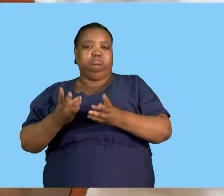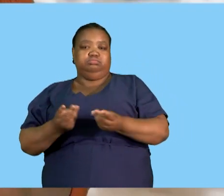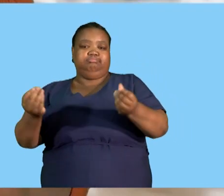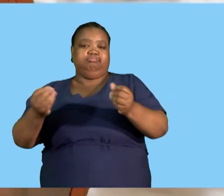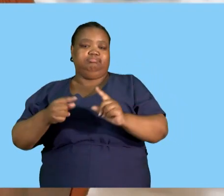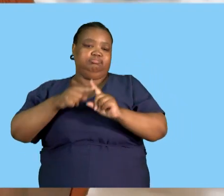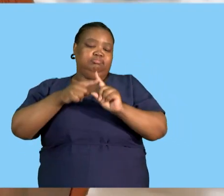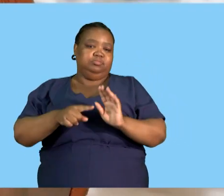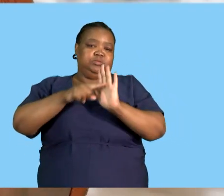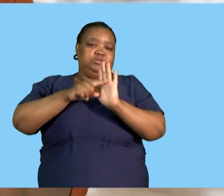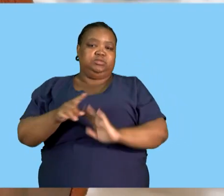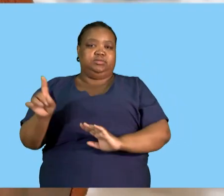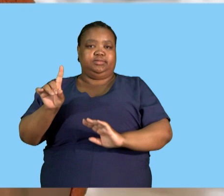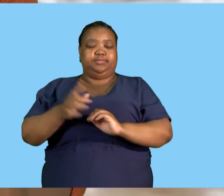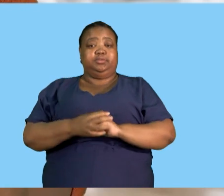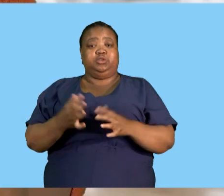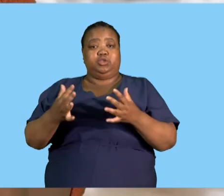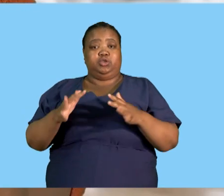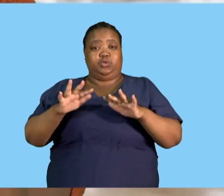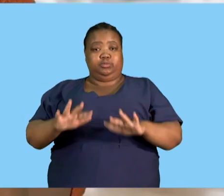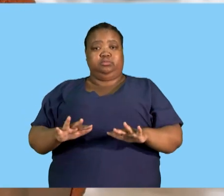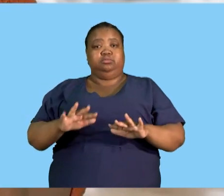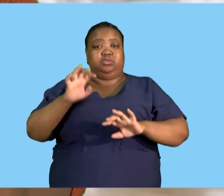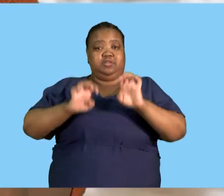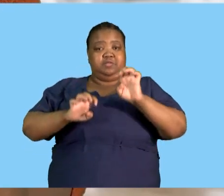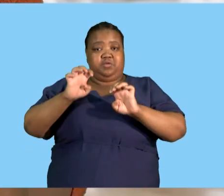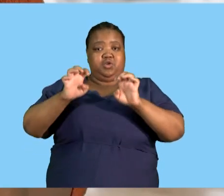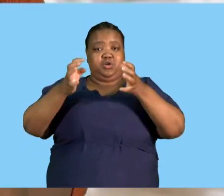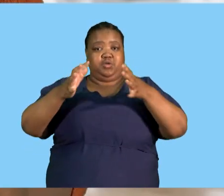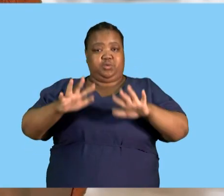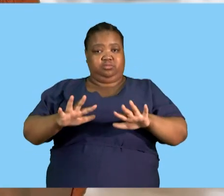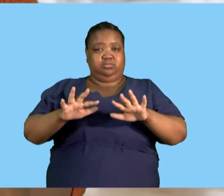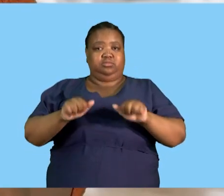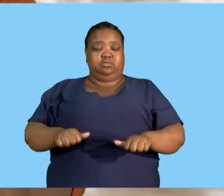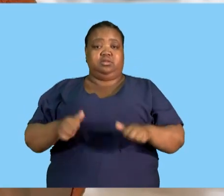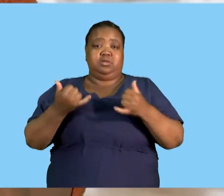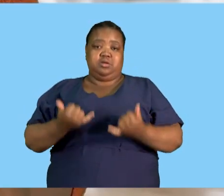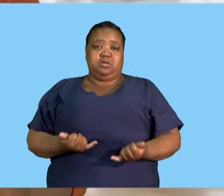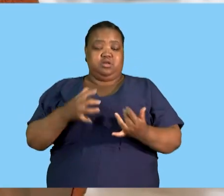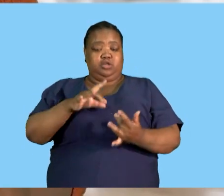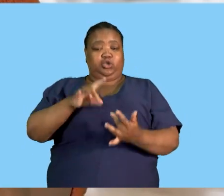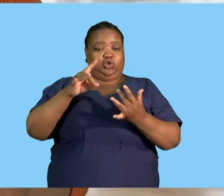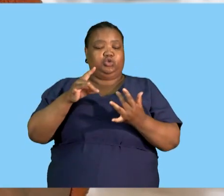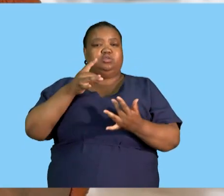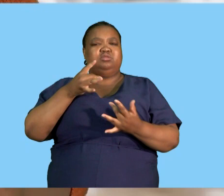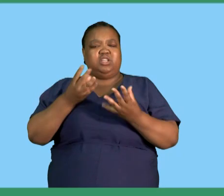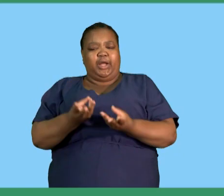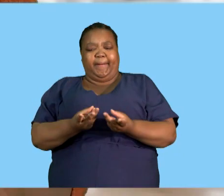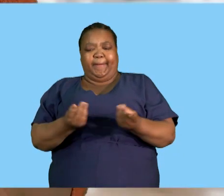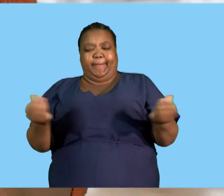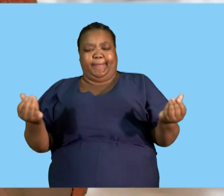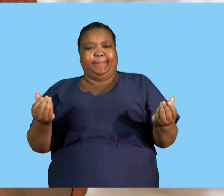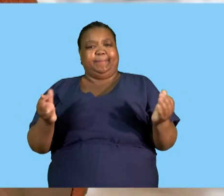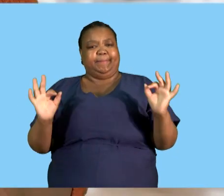the other solutions that you can think of. Afterwards, you've done all that, you've evaluated all the solutions, you now need to choose the